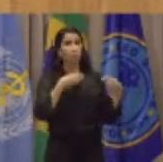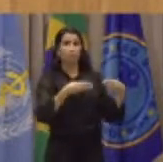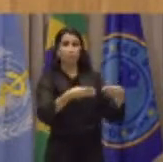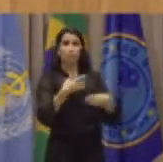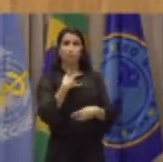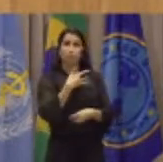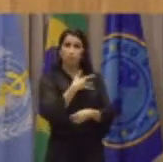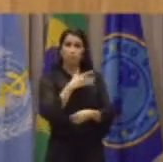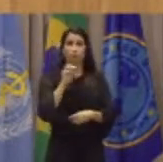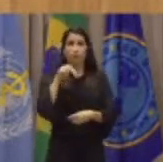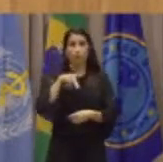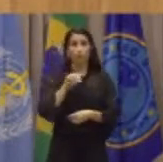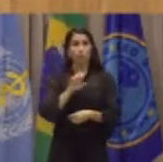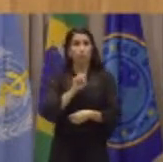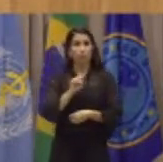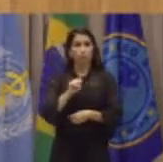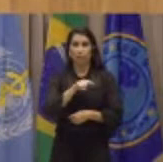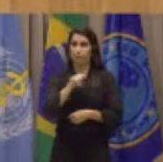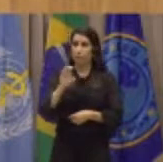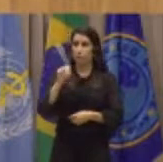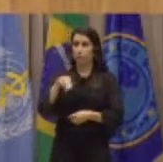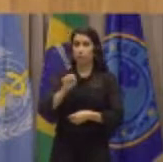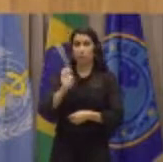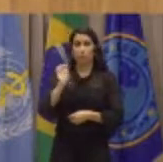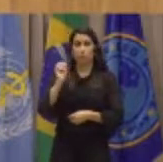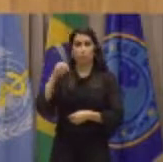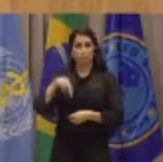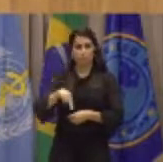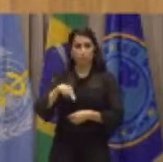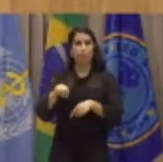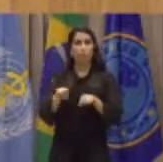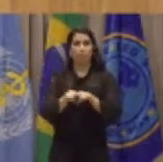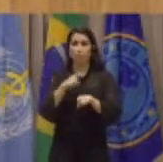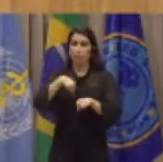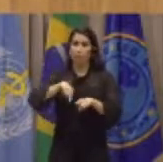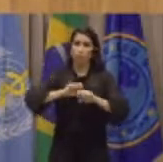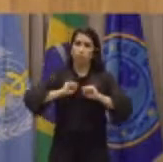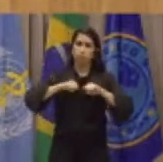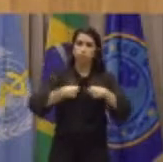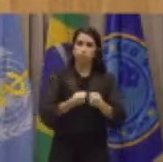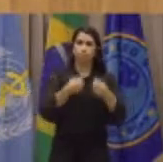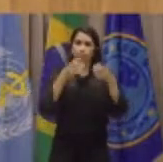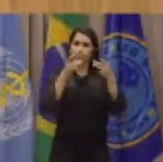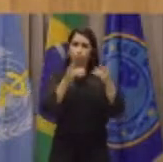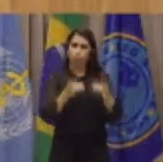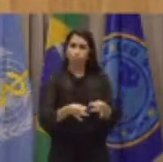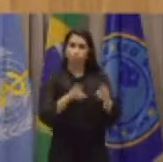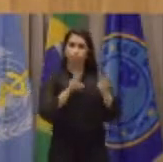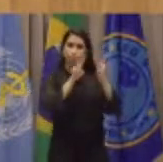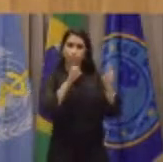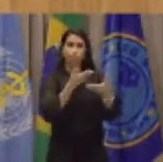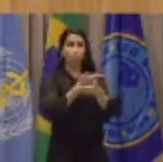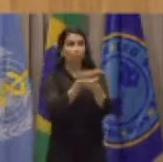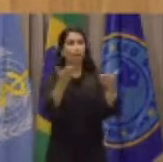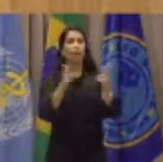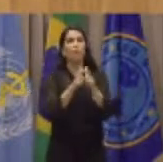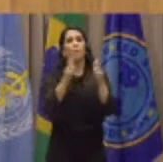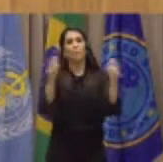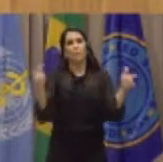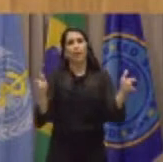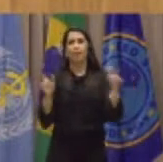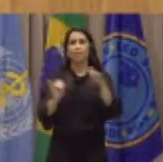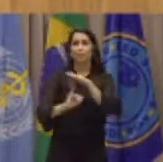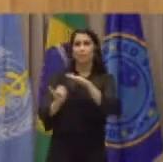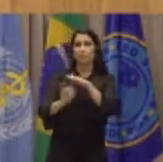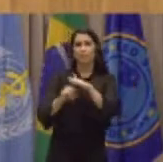managers of health, CONAS, CONASEM, are going to see they